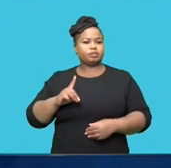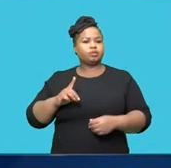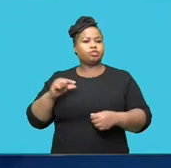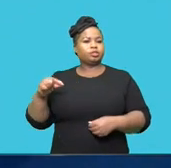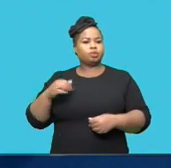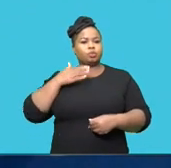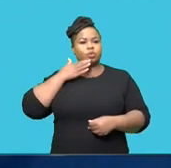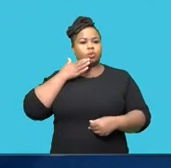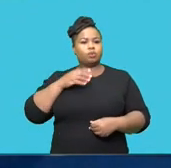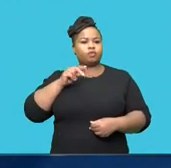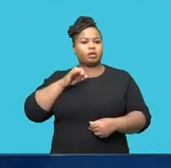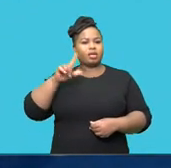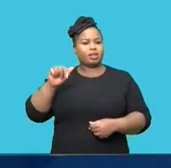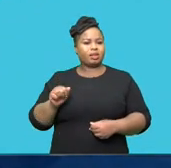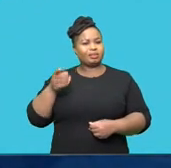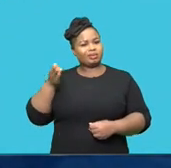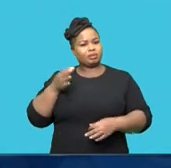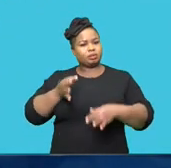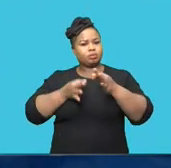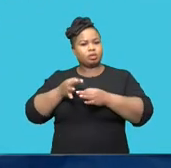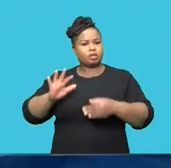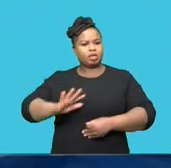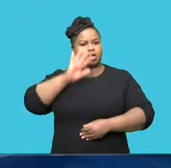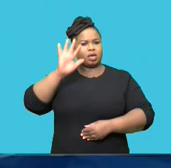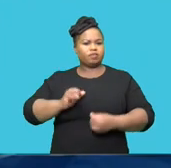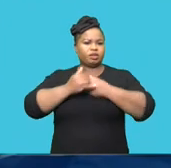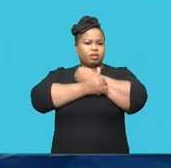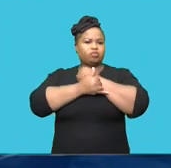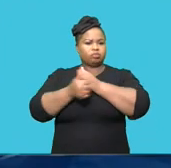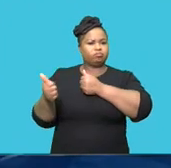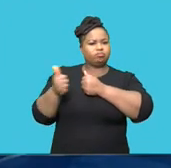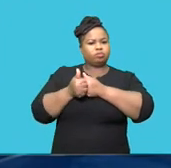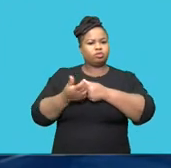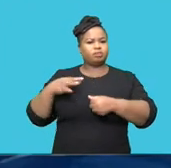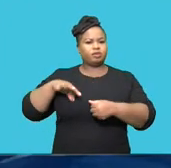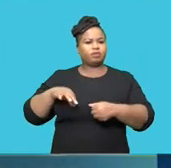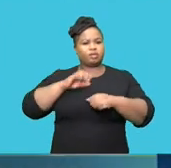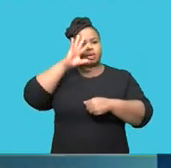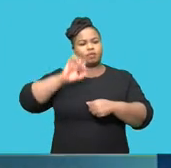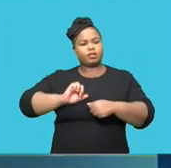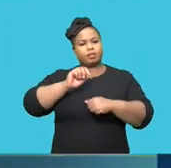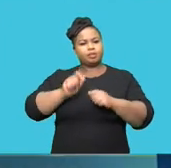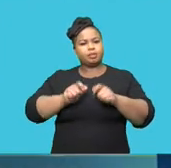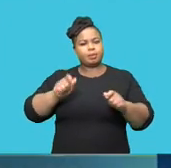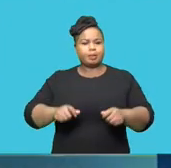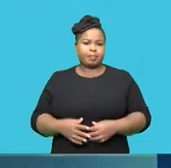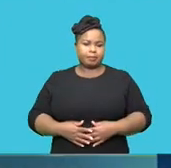Service Delivery, Willy Vugela, speaks on the importance of African countries collaborating for the benefit of African people.